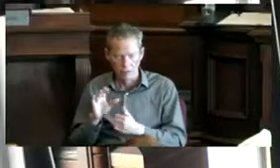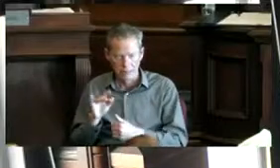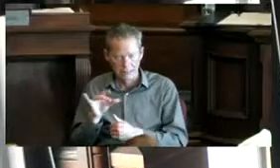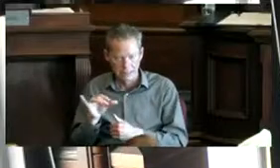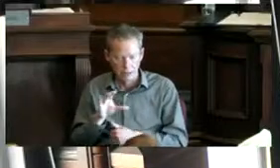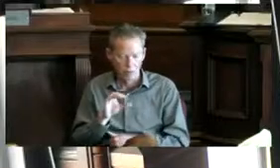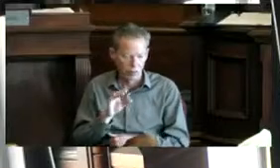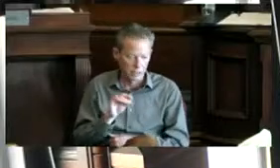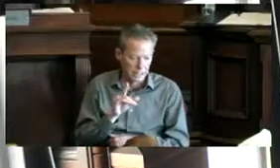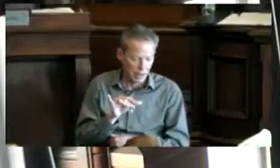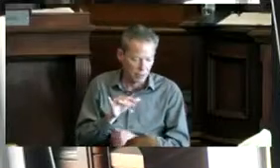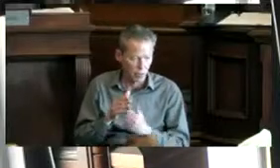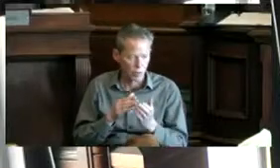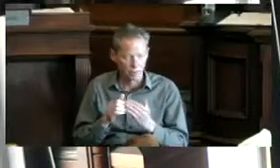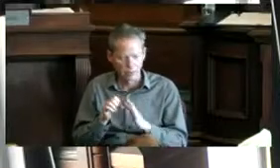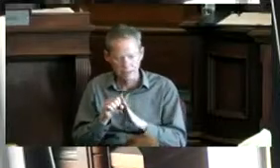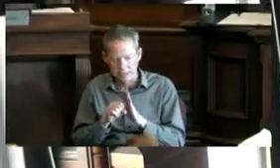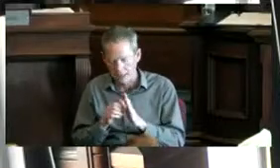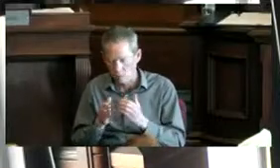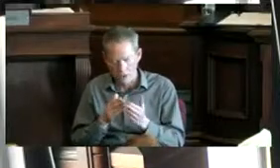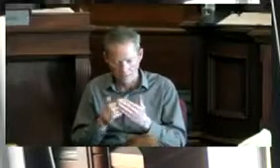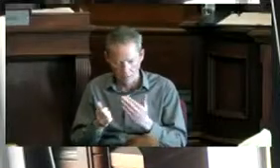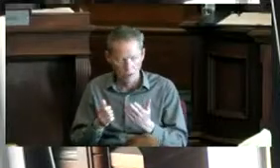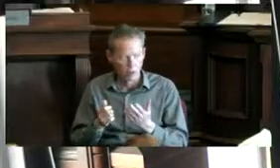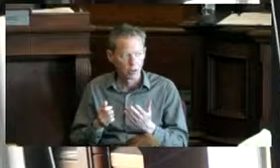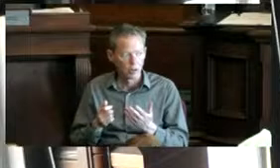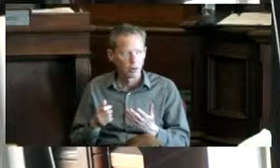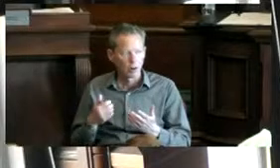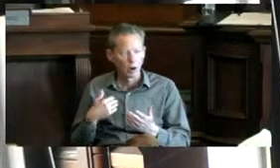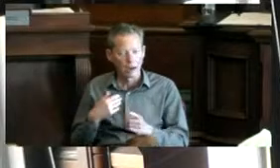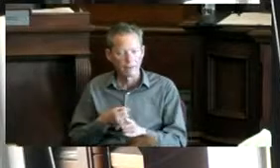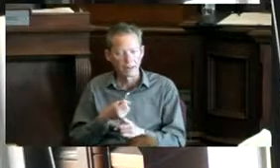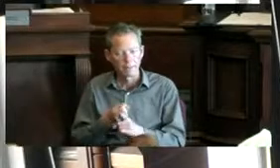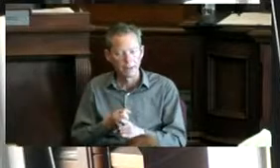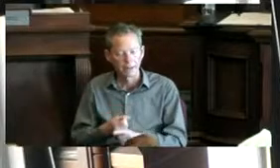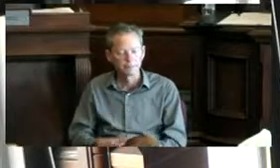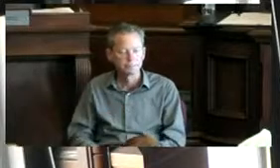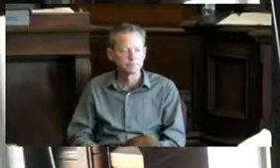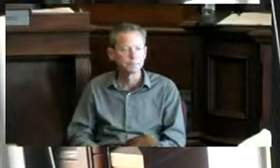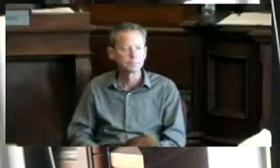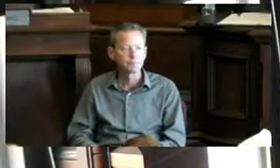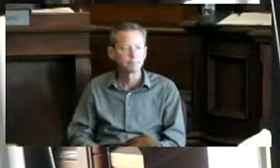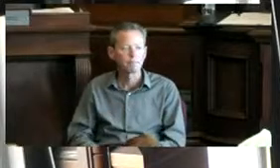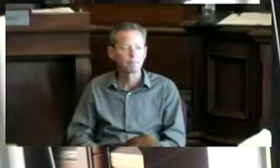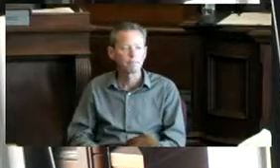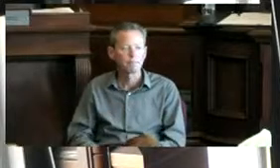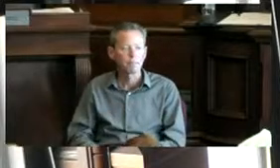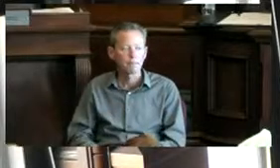county or whoever, or the state or whoever they're contracting with, are having that type of impact.